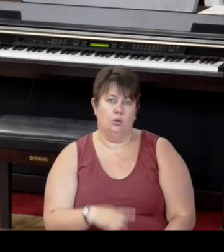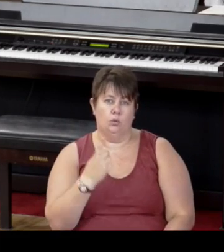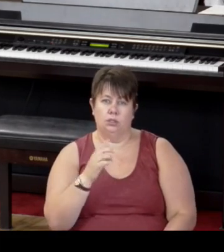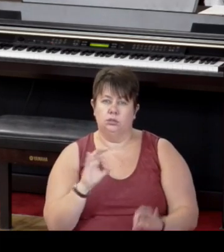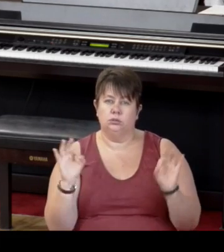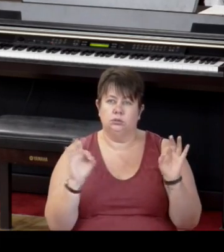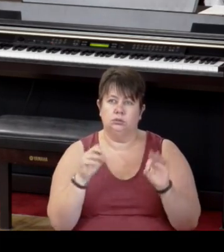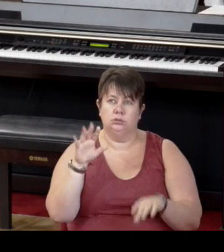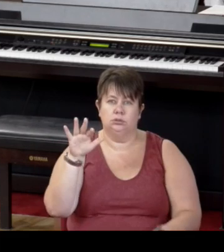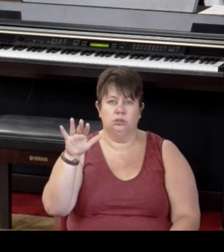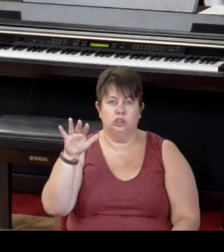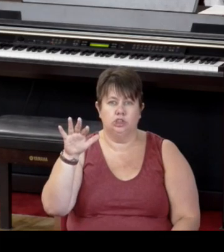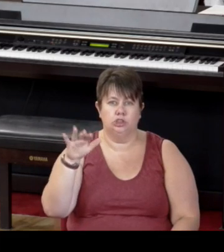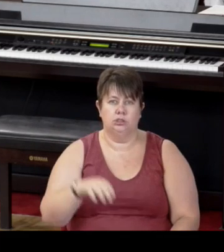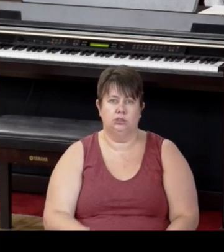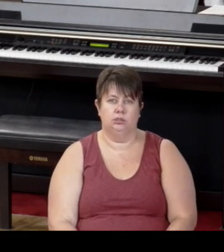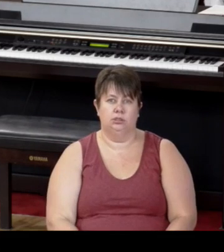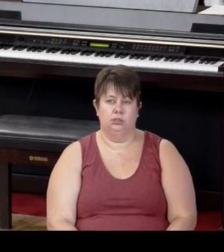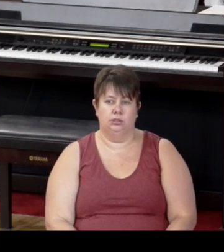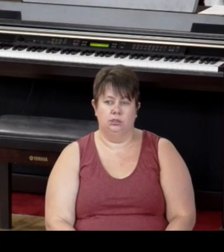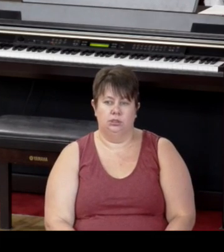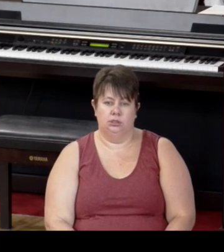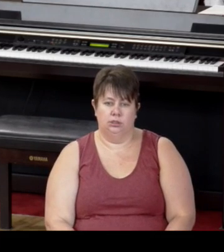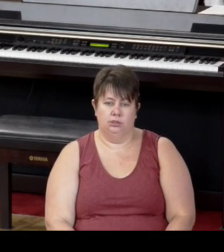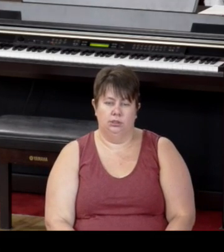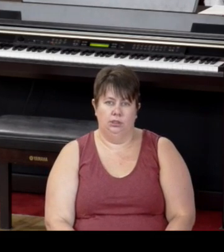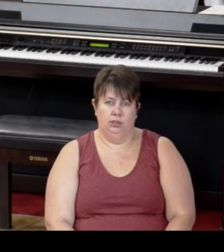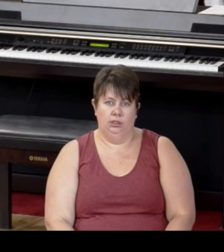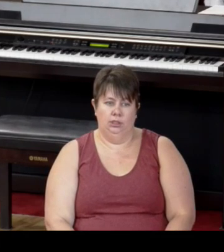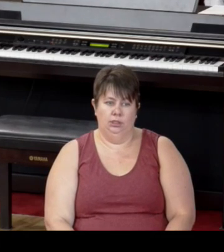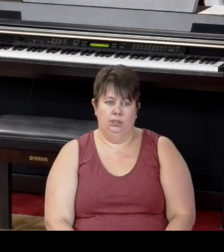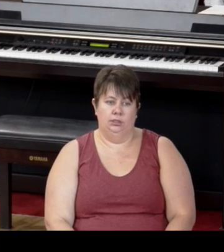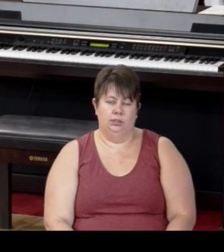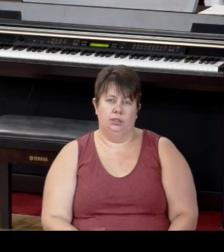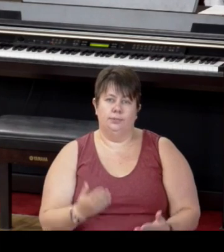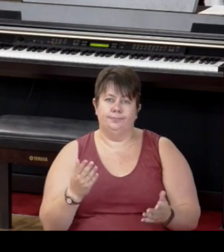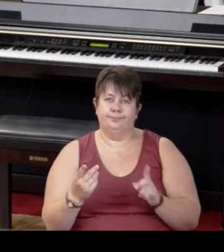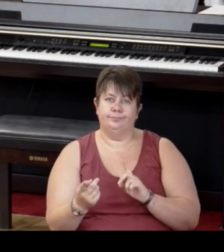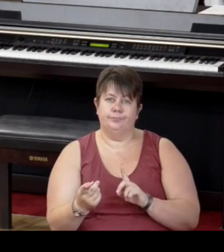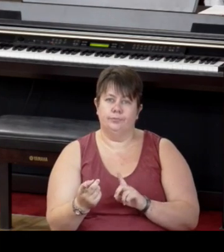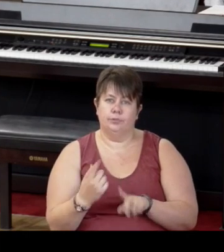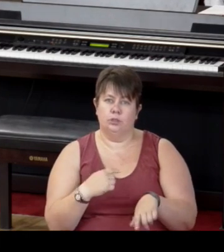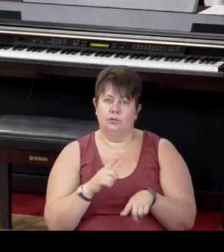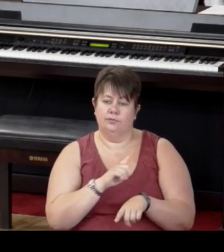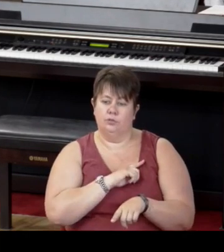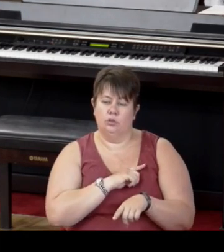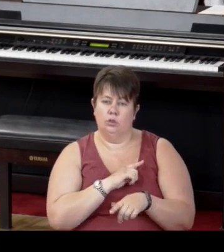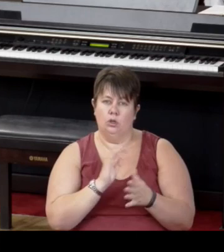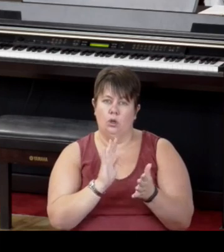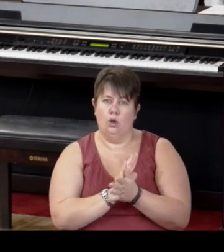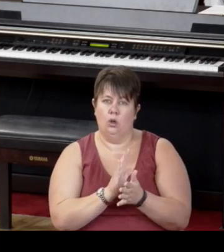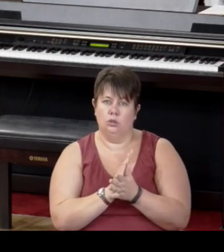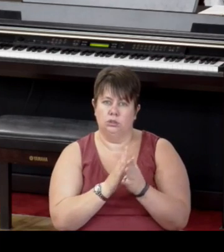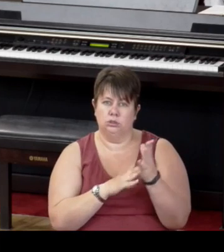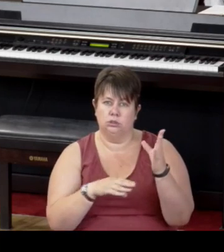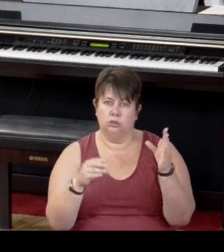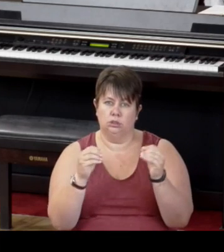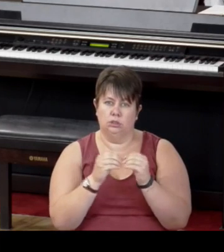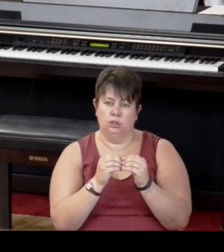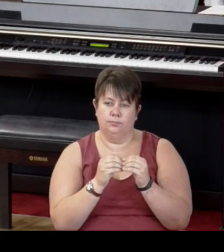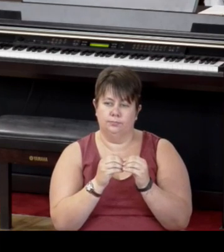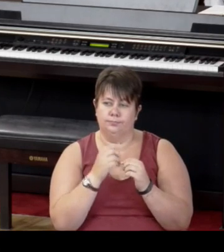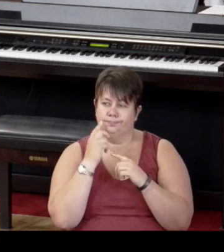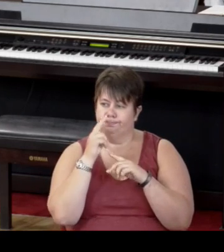on the screens, kind of in response to our holiday club, which saw a number of young people coming to